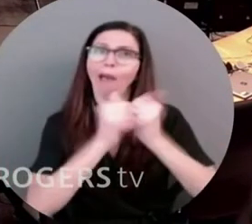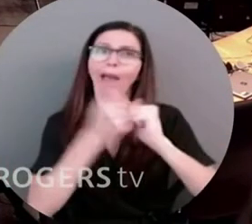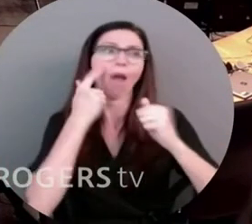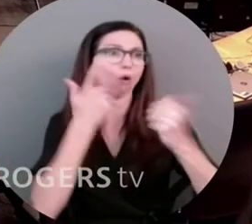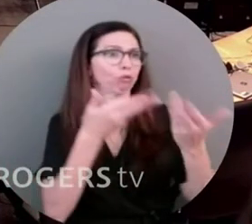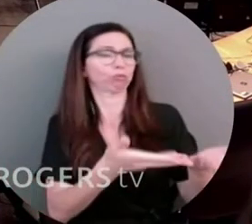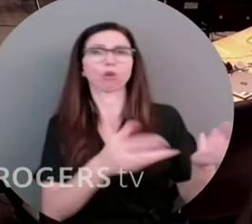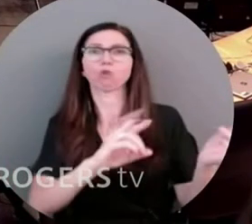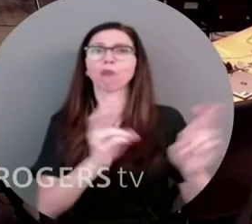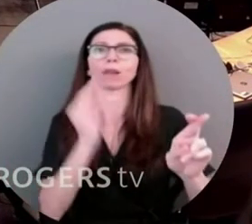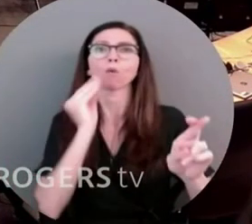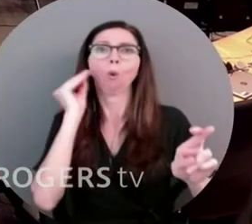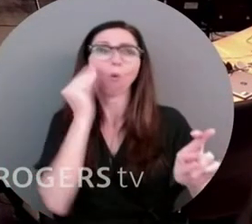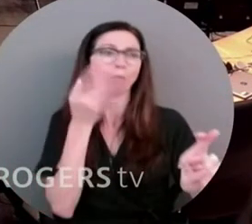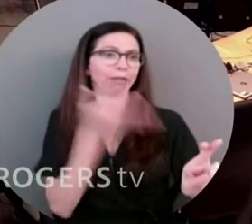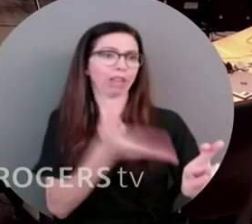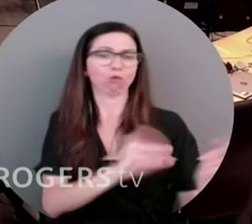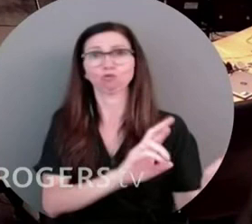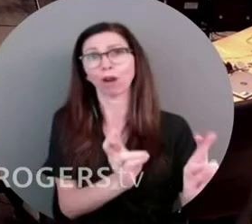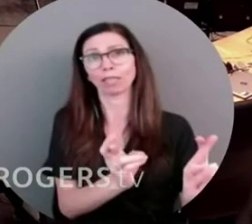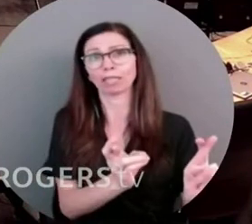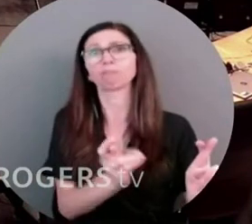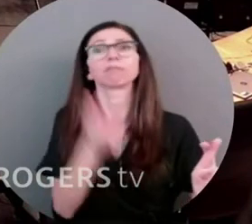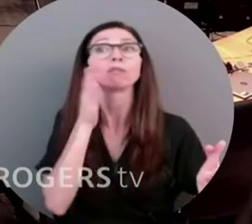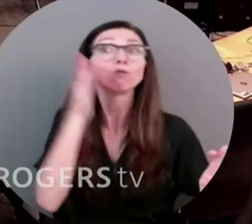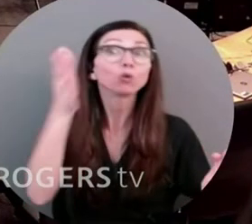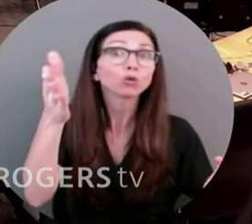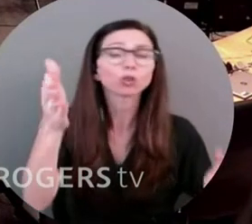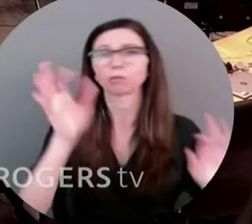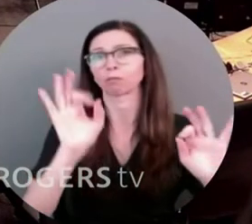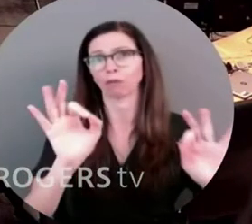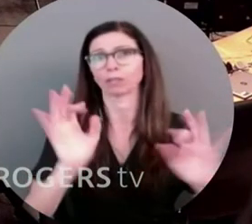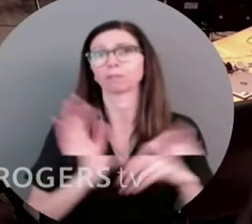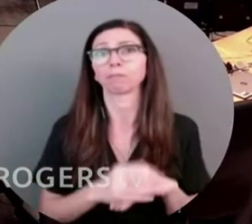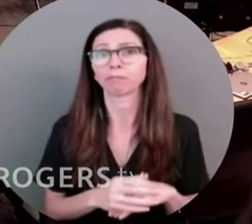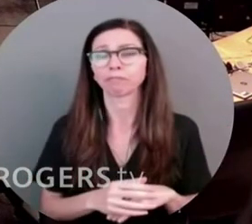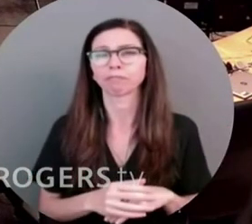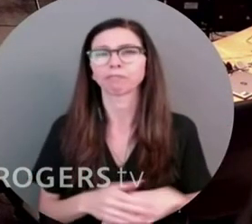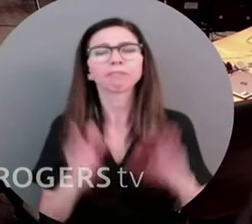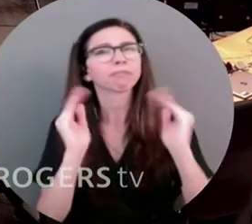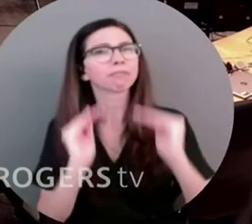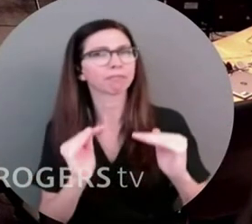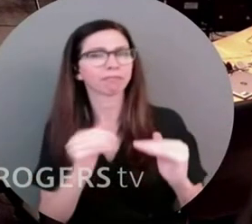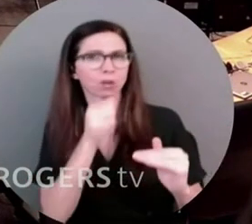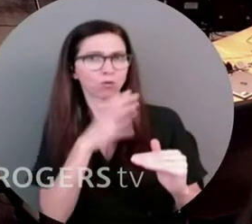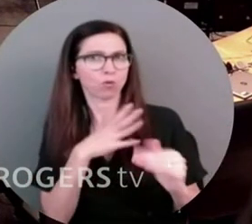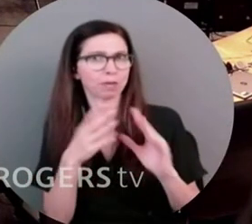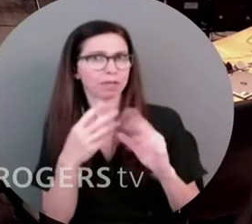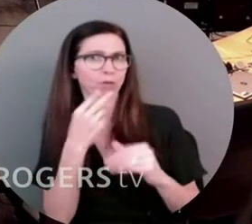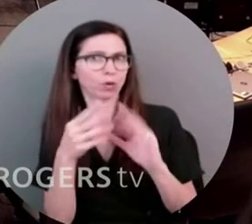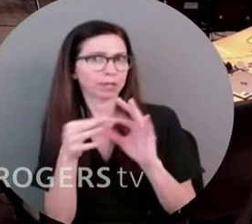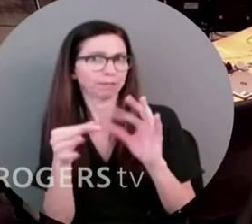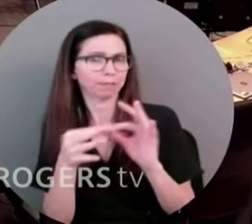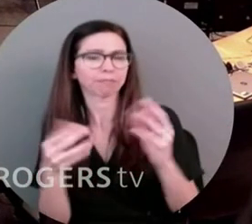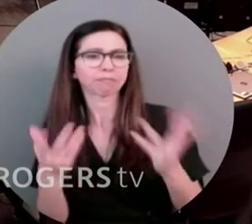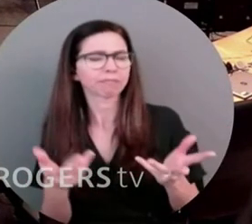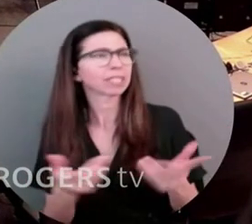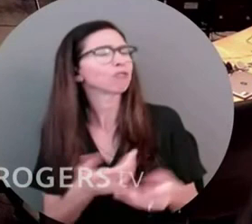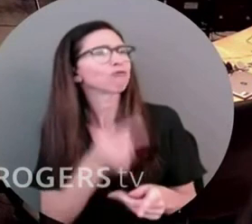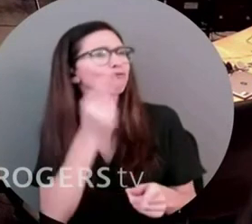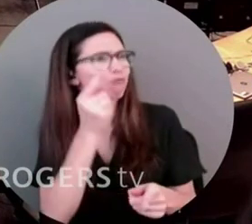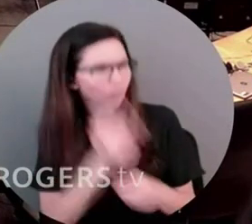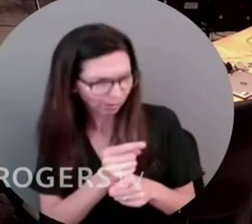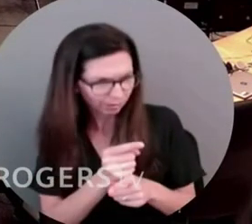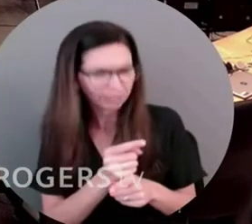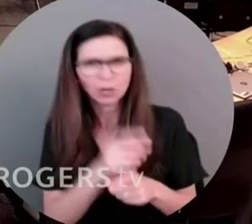Okay, thanks. That was really interesting, and I thought that was a really interesting part of the conversation. And I get we don't know where we're going yet,